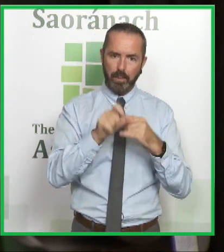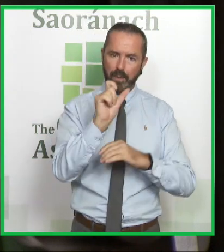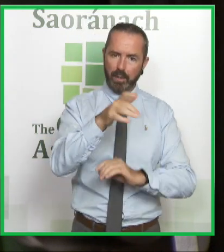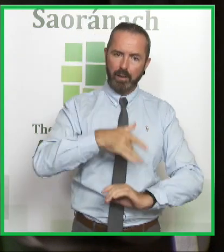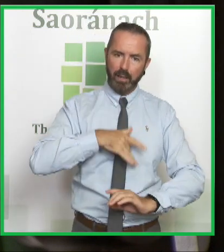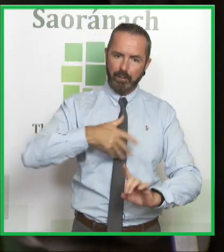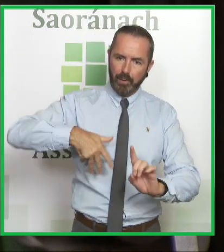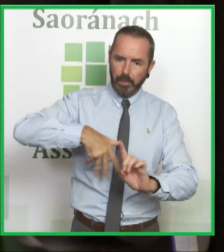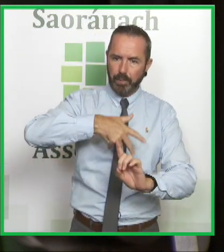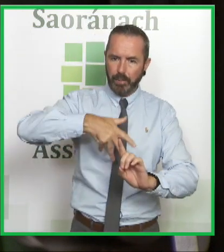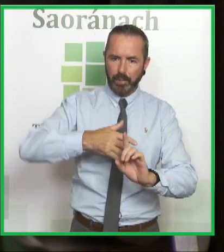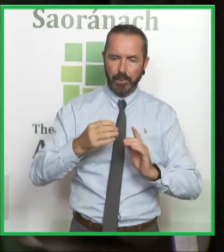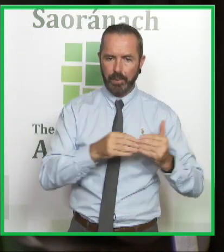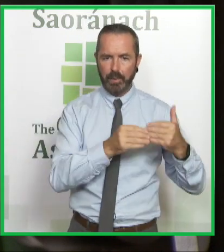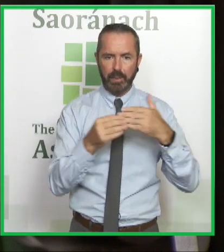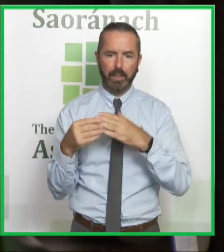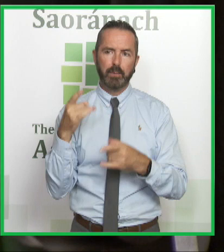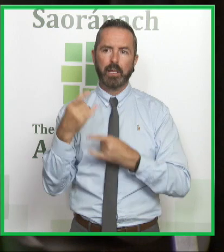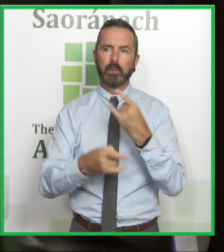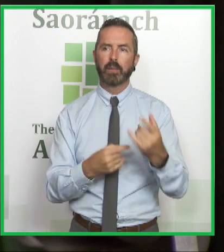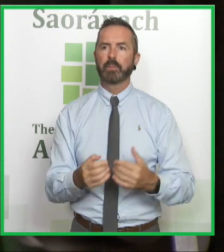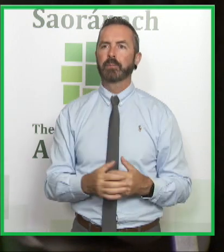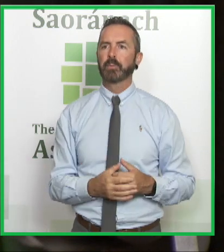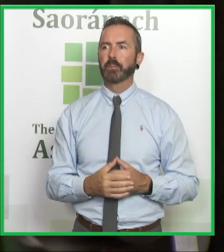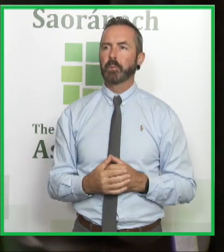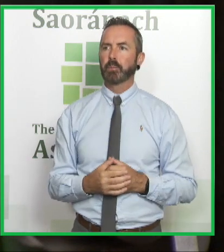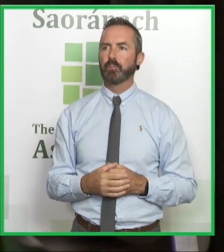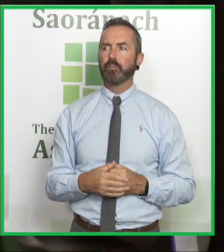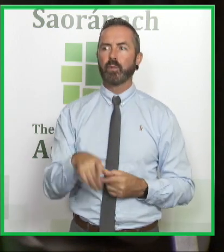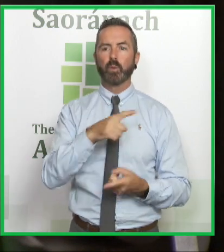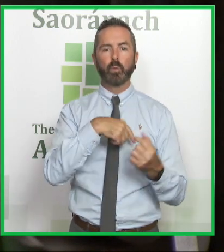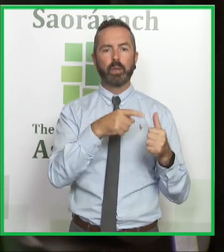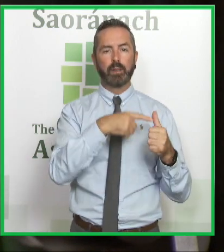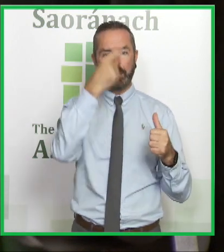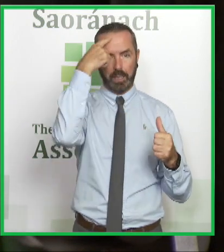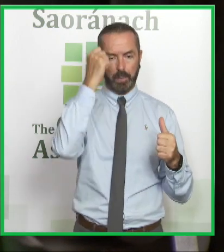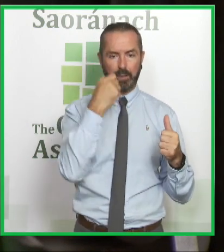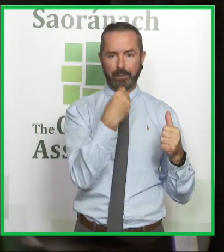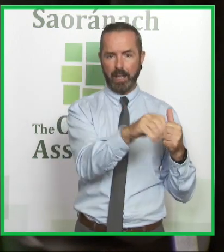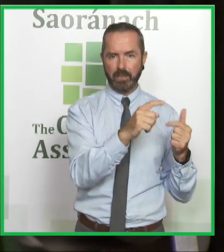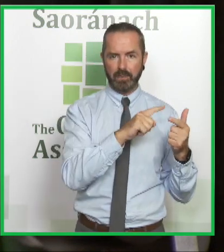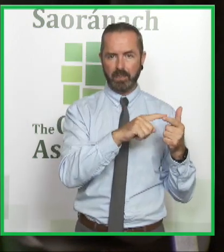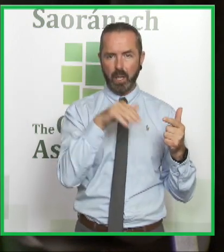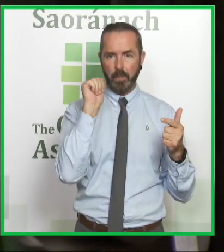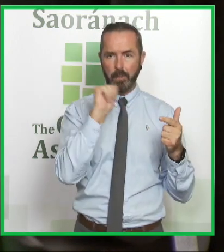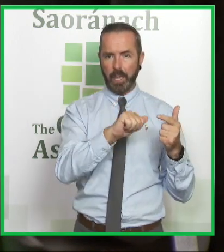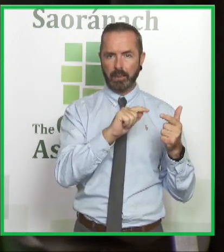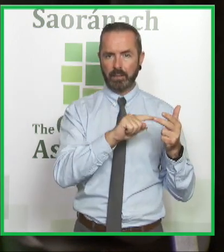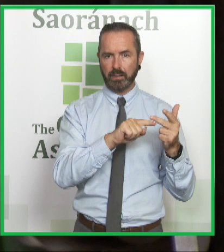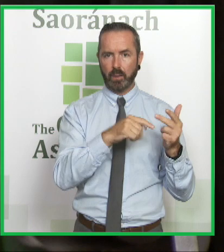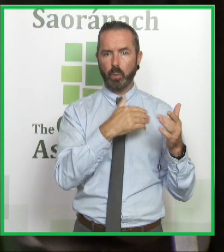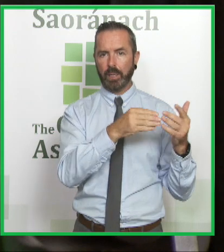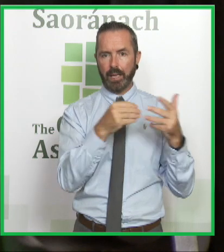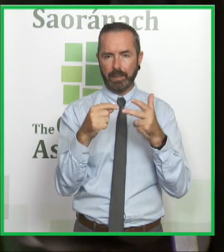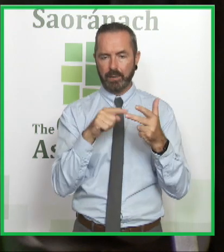life has led them to this point. We consider the offence, the impact on the victim, the factors leading to